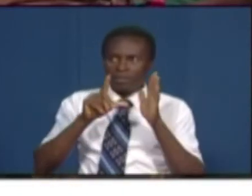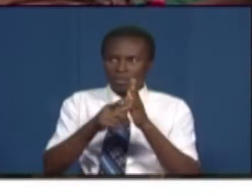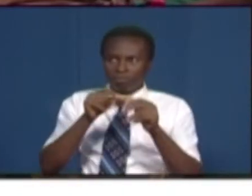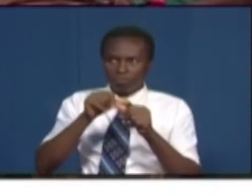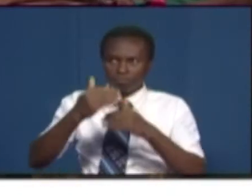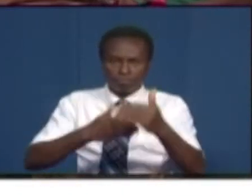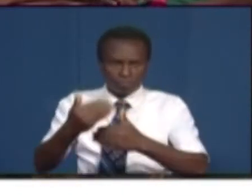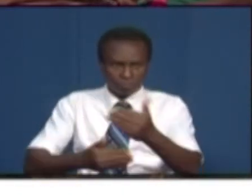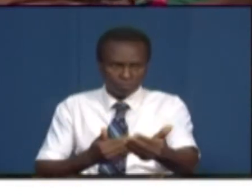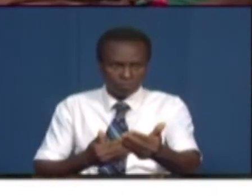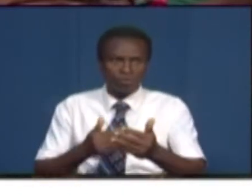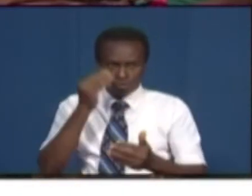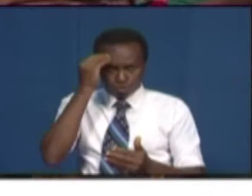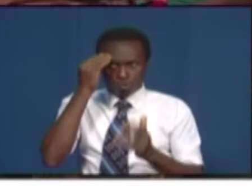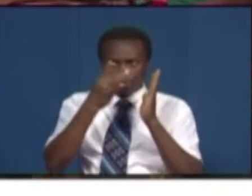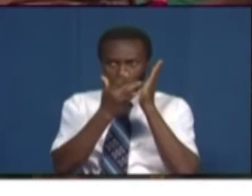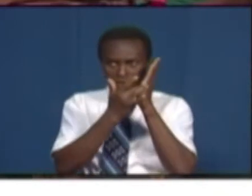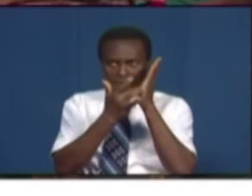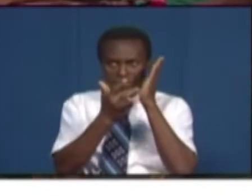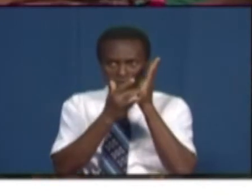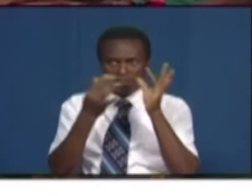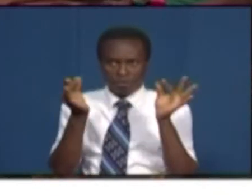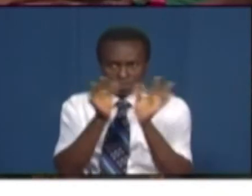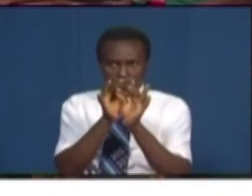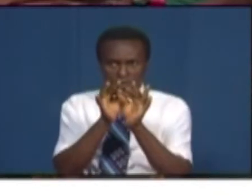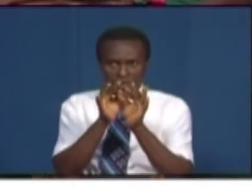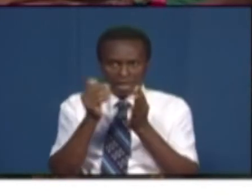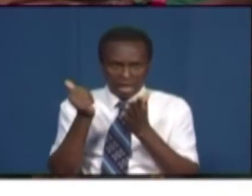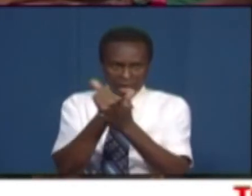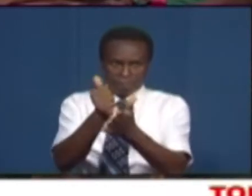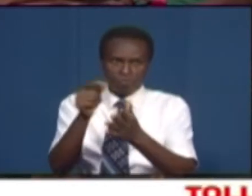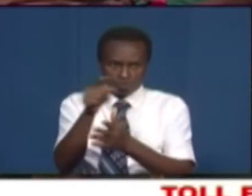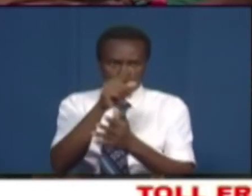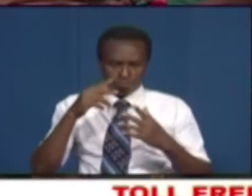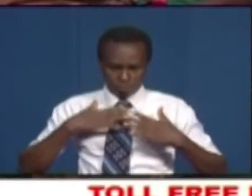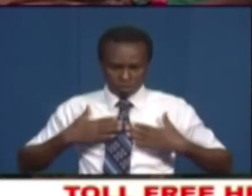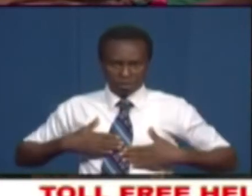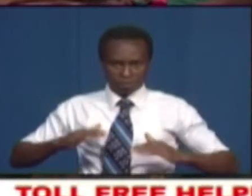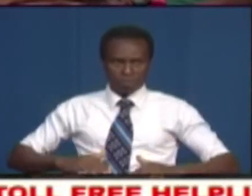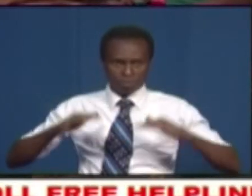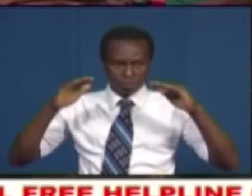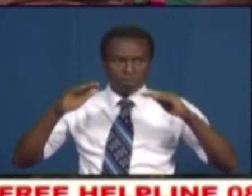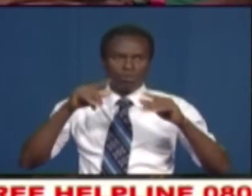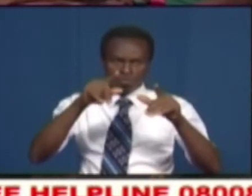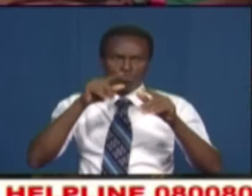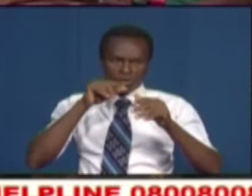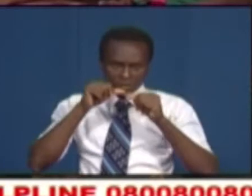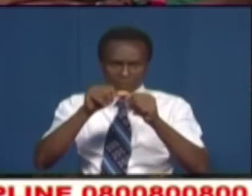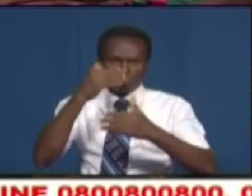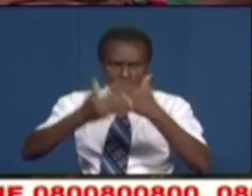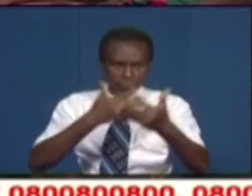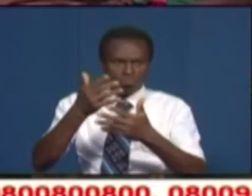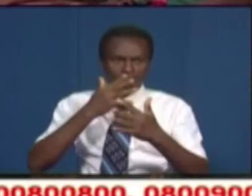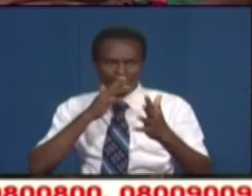But you know how technology works, you know. Mm-hmm. Sometimes it is good, sometimes it's bad. We take it like that. But we hope that you can still engage with us on our